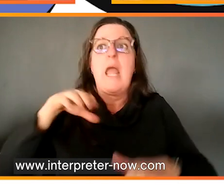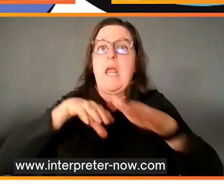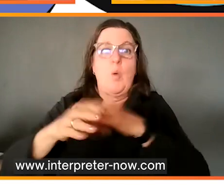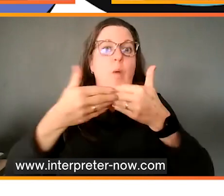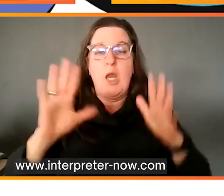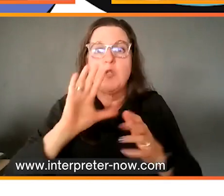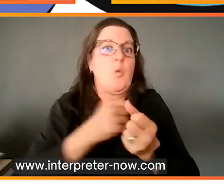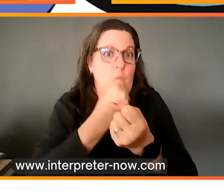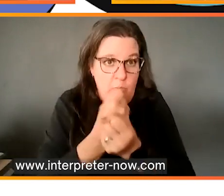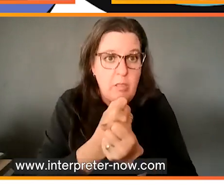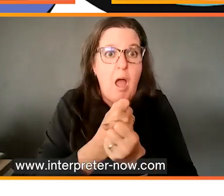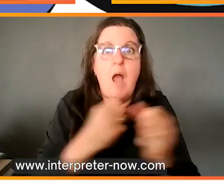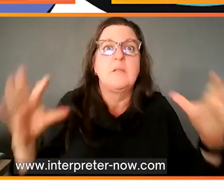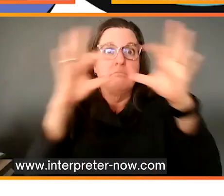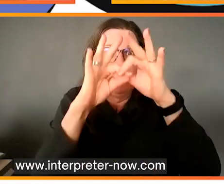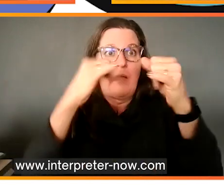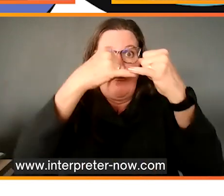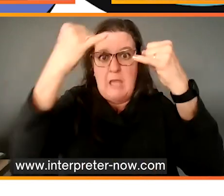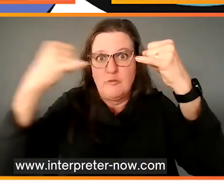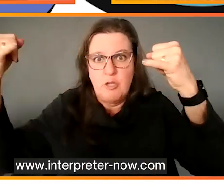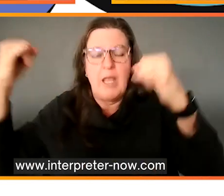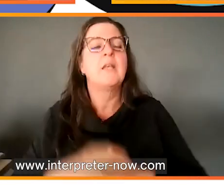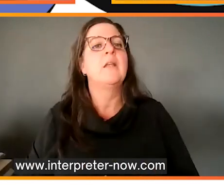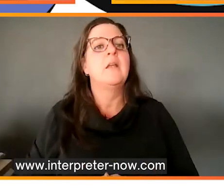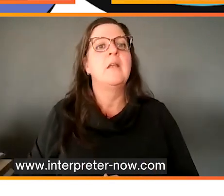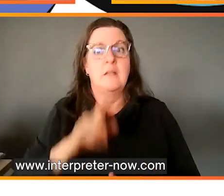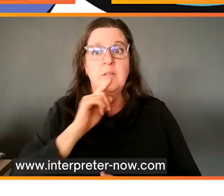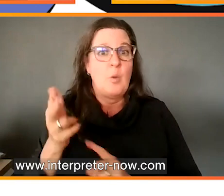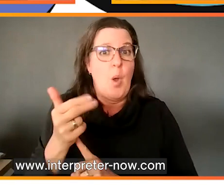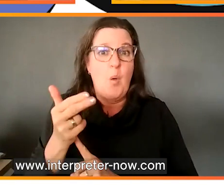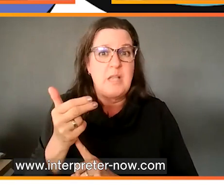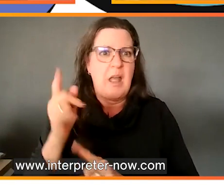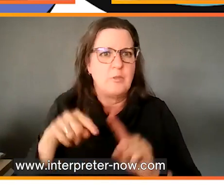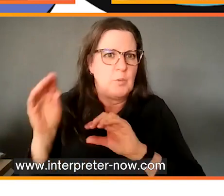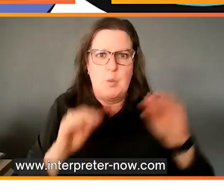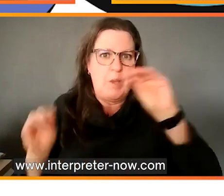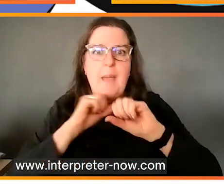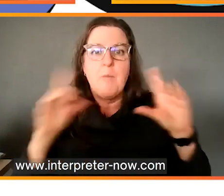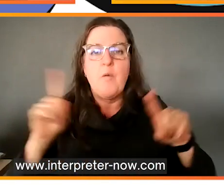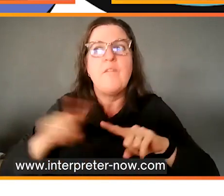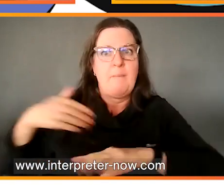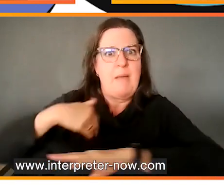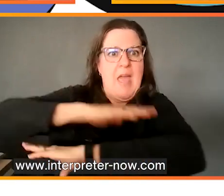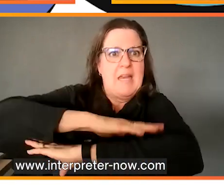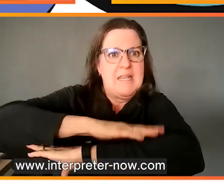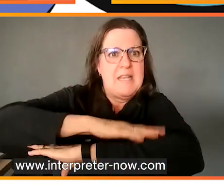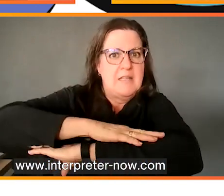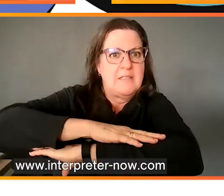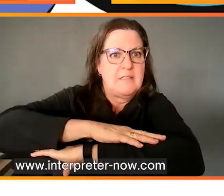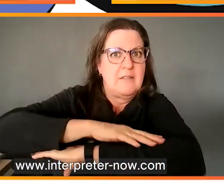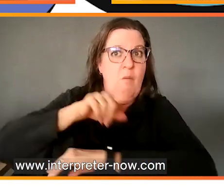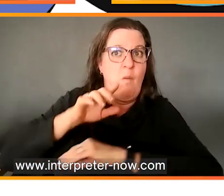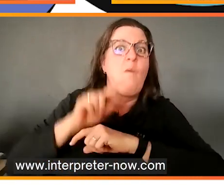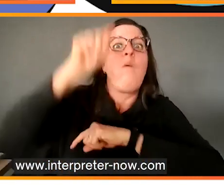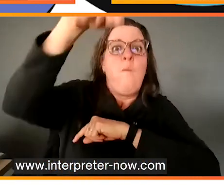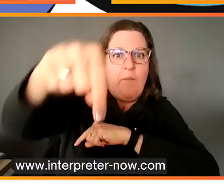got in the room, locked it, chained it, etc. And hotels anymore, you really can't move anything. But